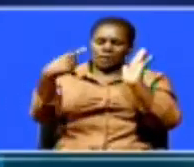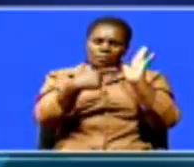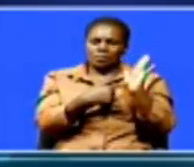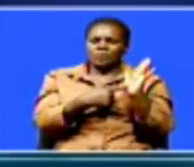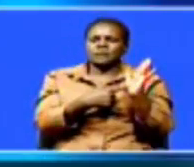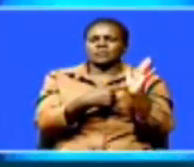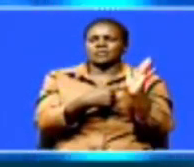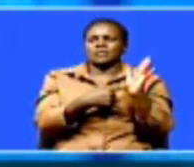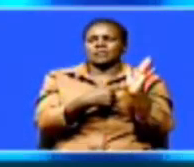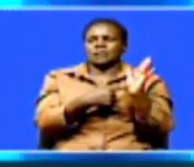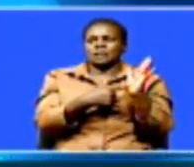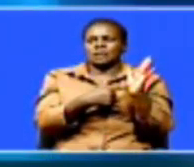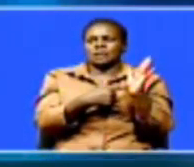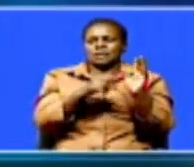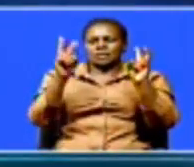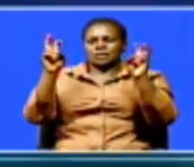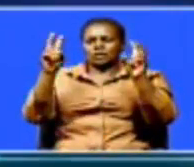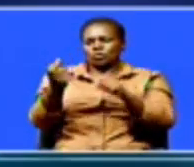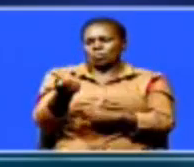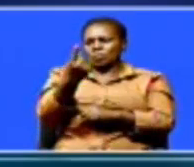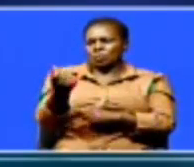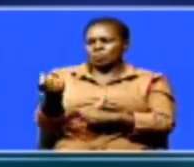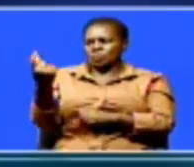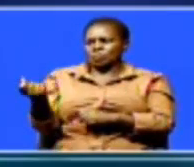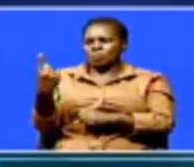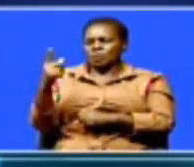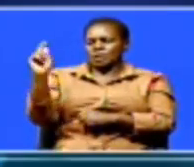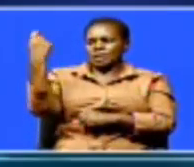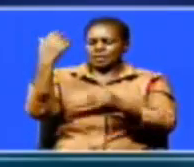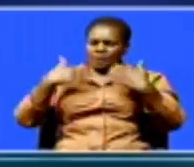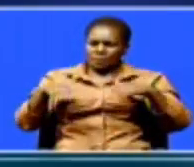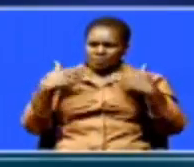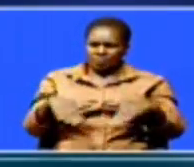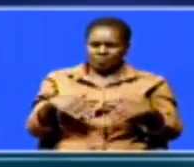Checkpoint and answering to an array of issues that have been raised by Kenyans. Up next is sports.